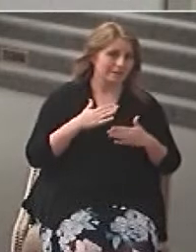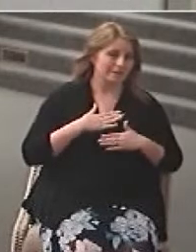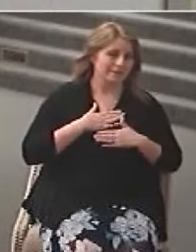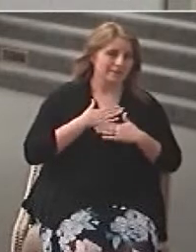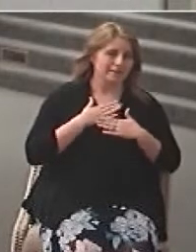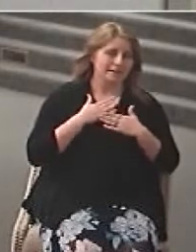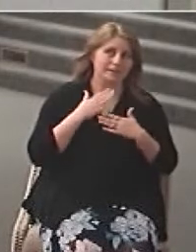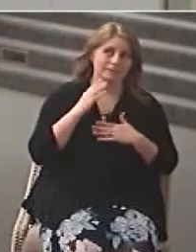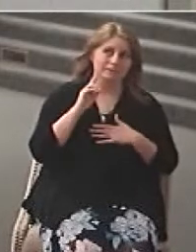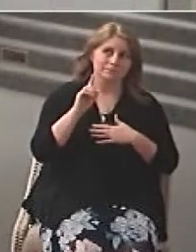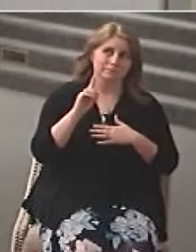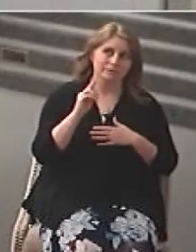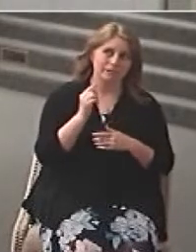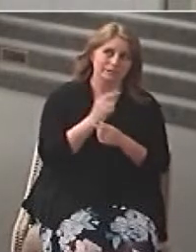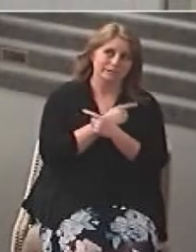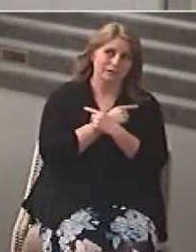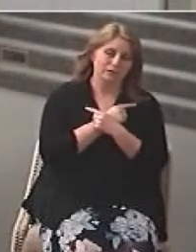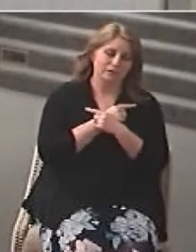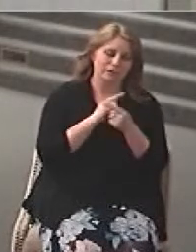The dearest